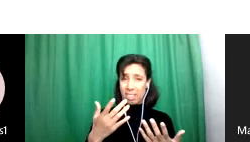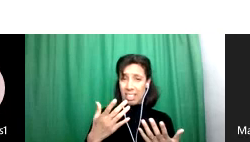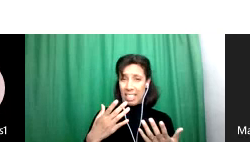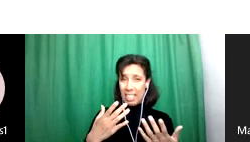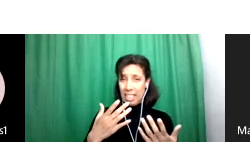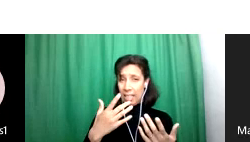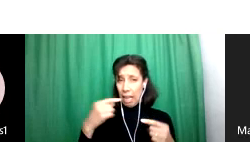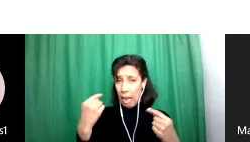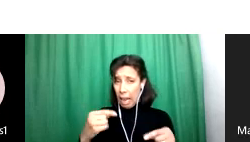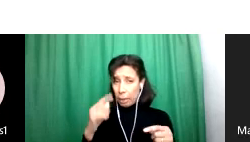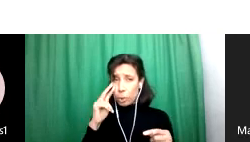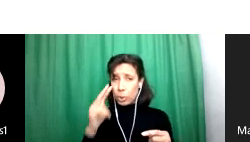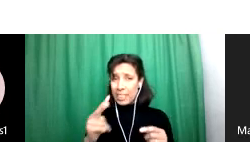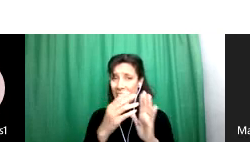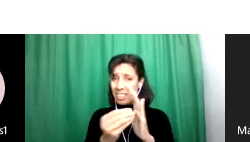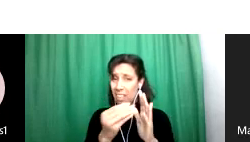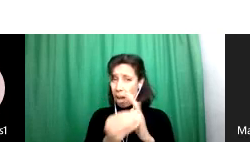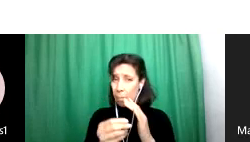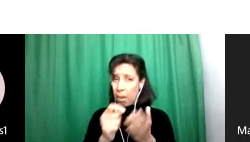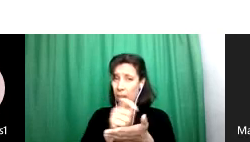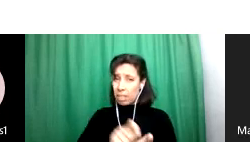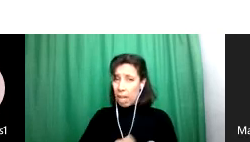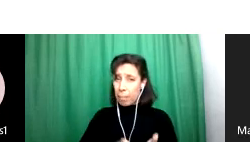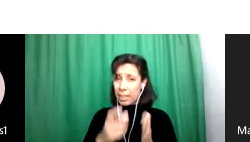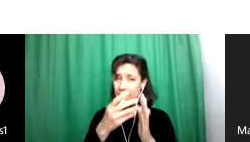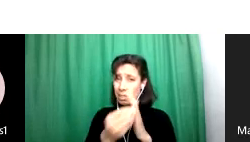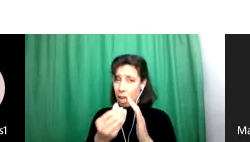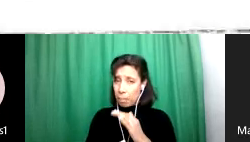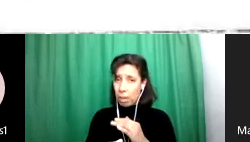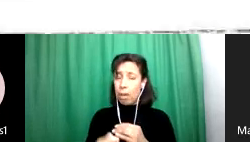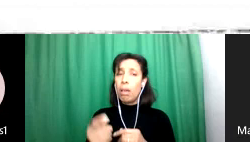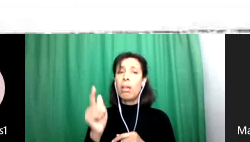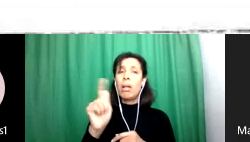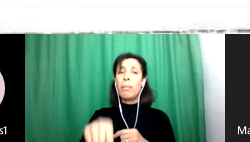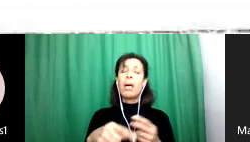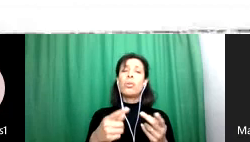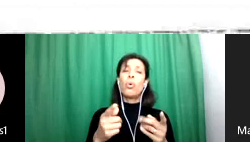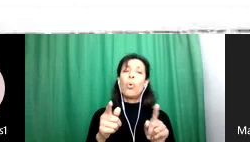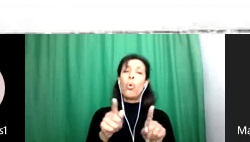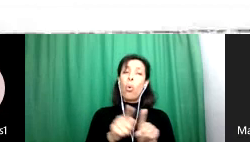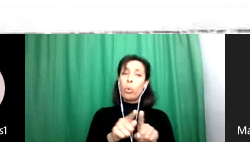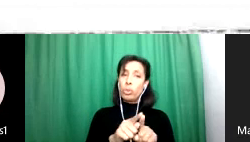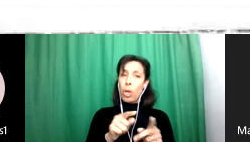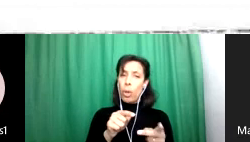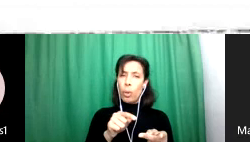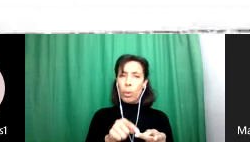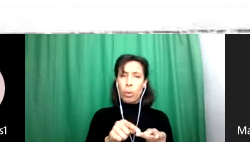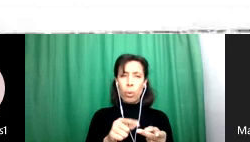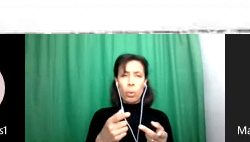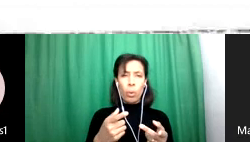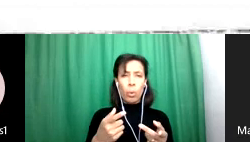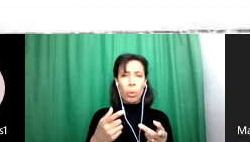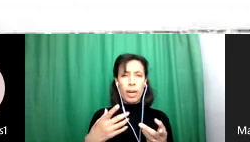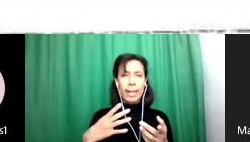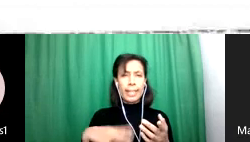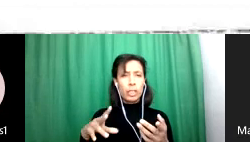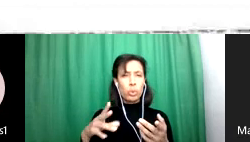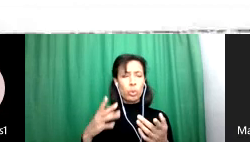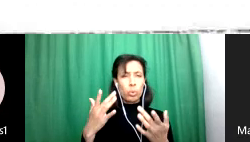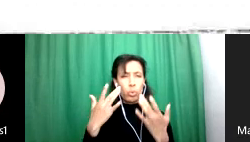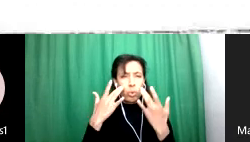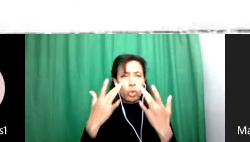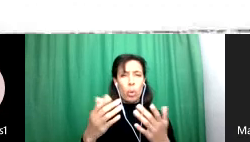if I go back to one of the slides I showed you earlier, let's think it was in here. There